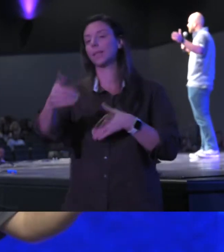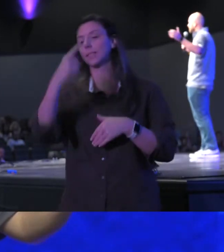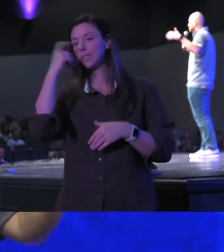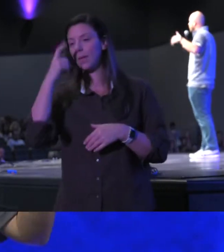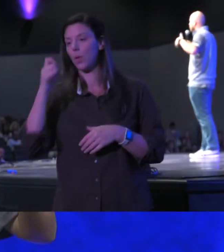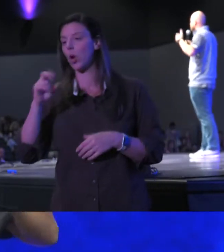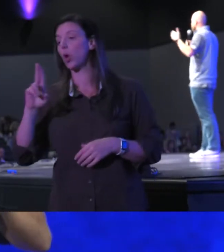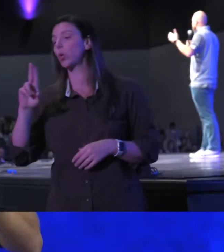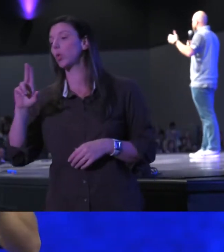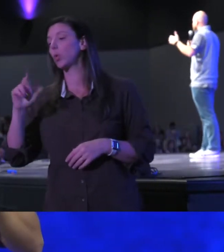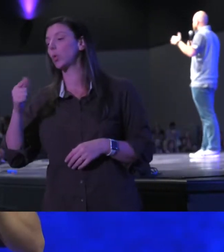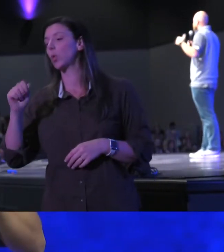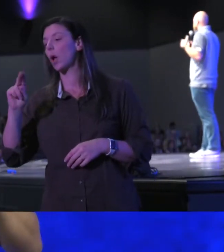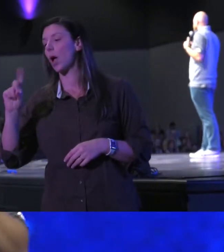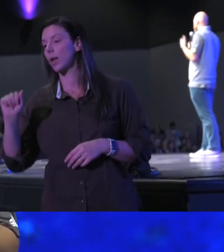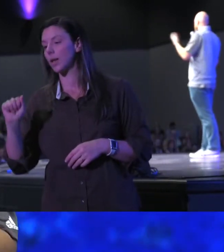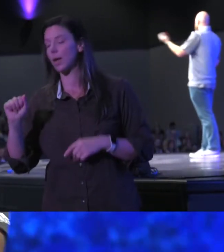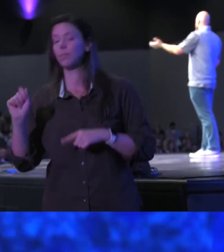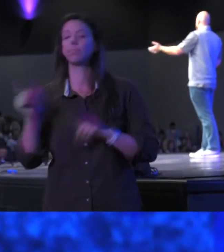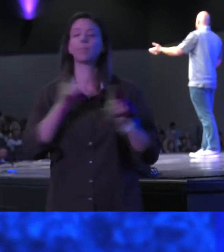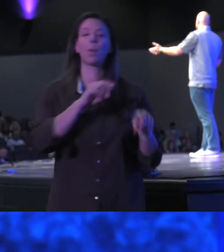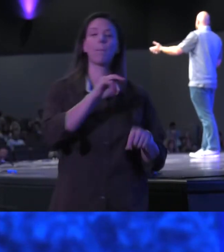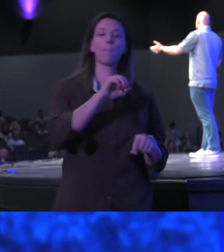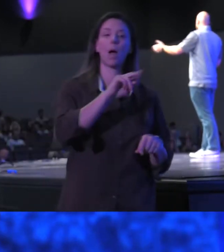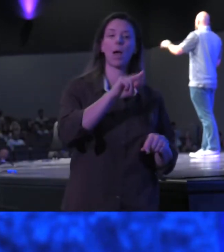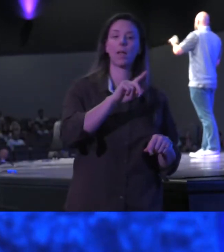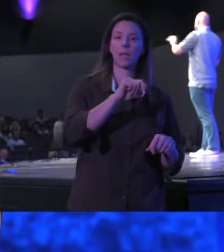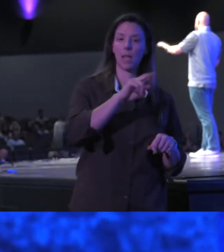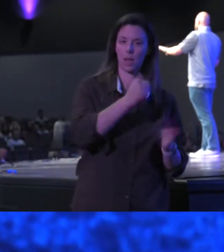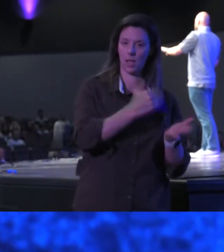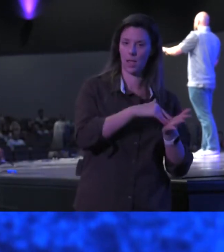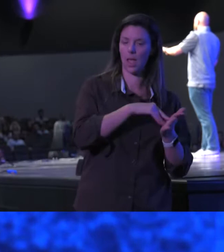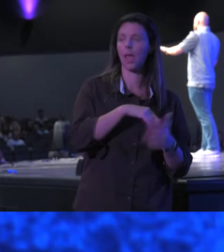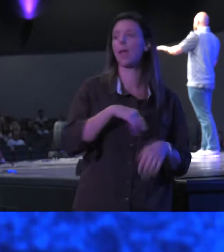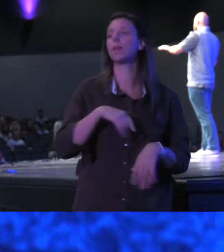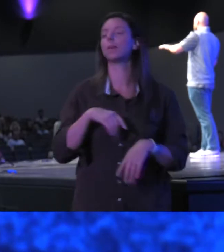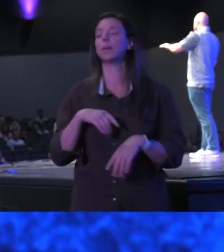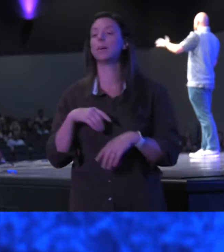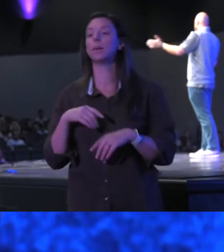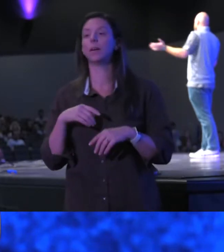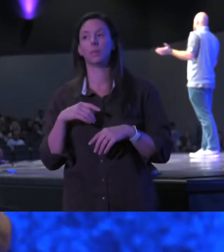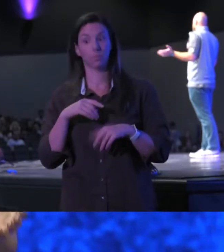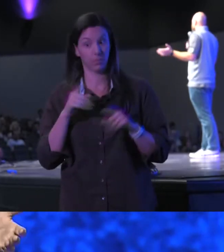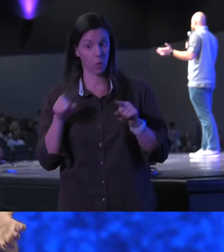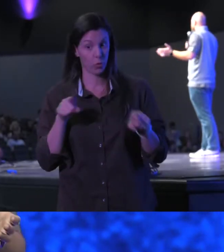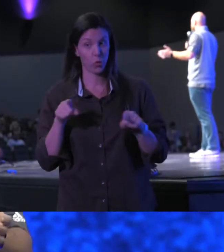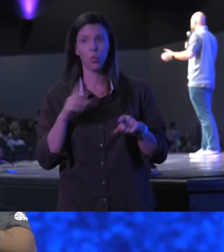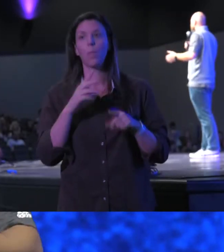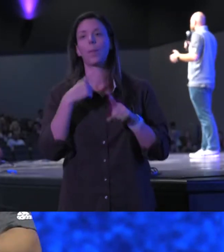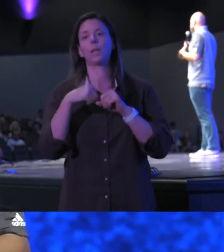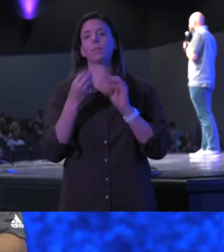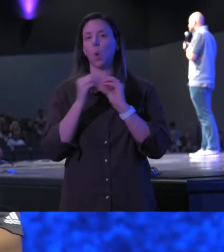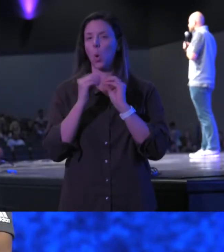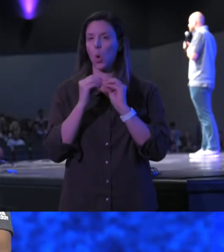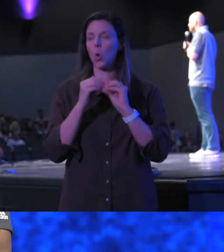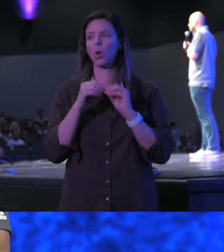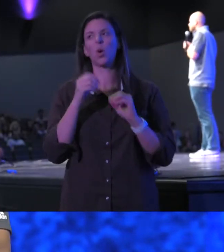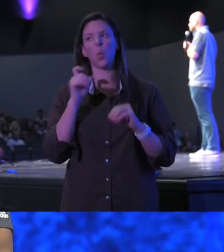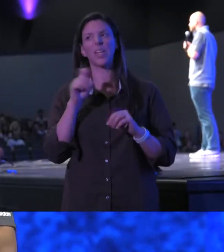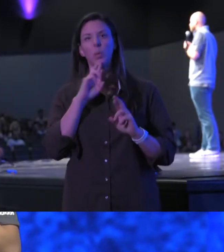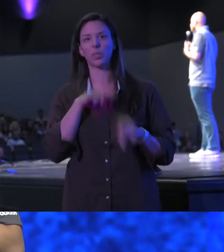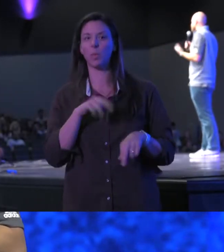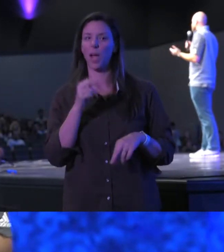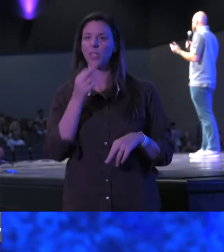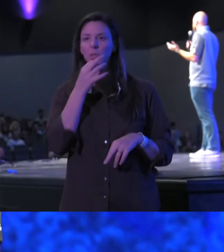Montana. But as borders open, we will push forward. And we're going to need you to respond in a very short amount of time, because we just don't